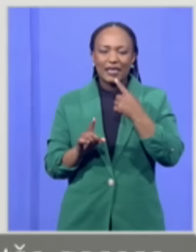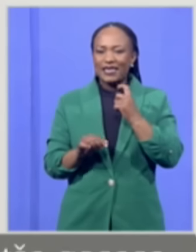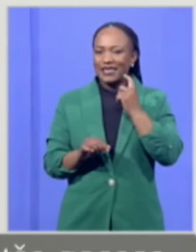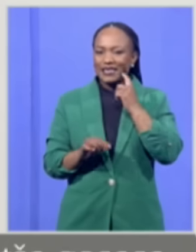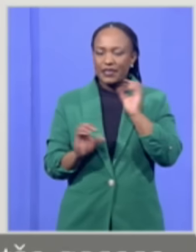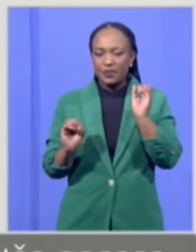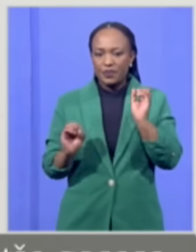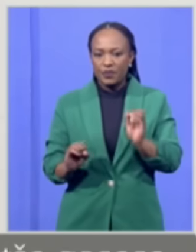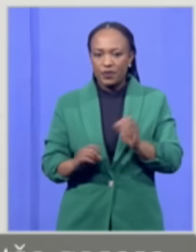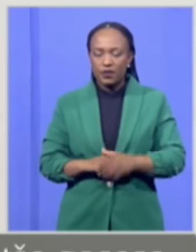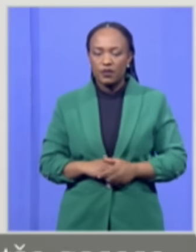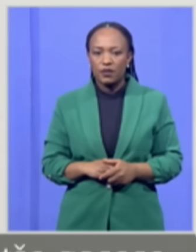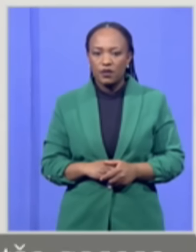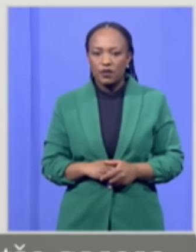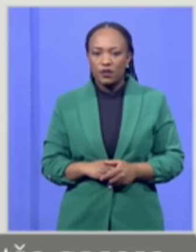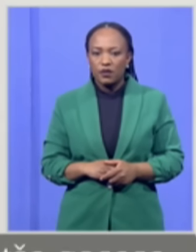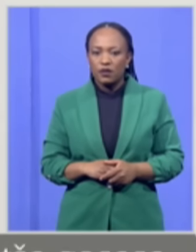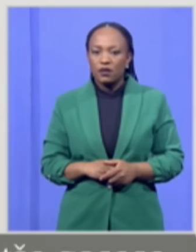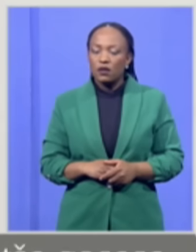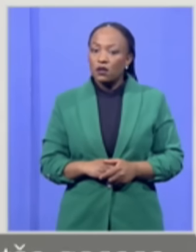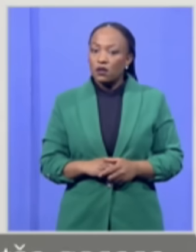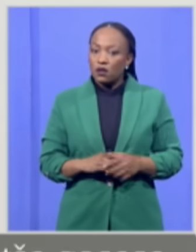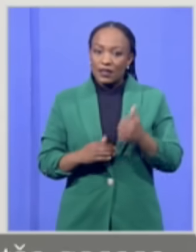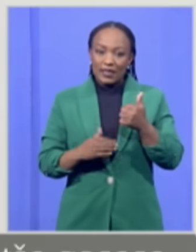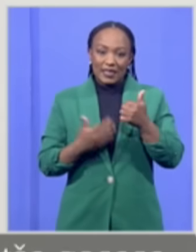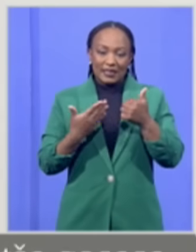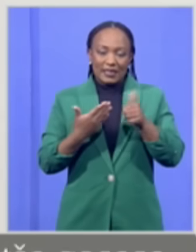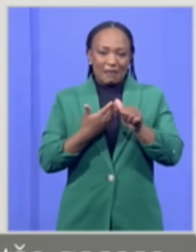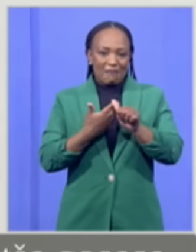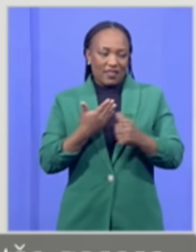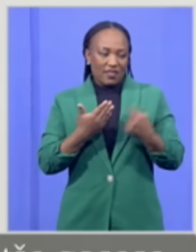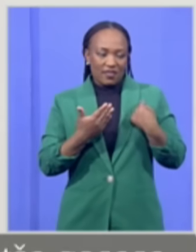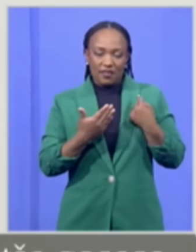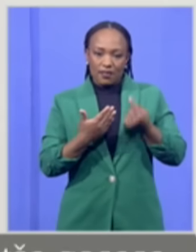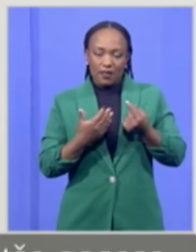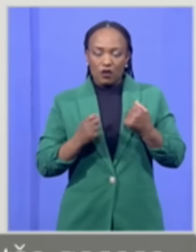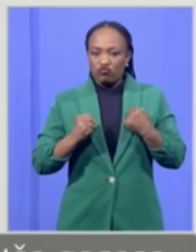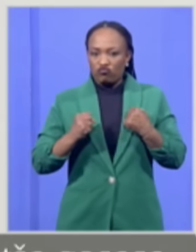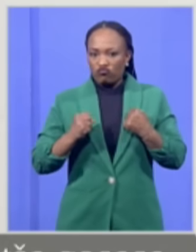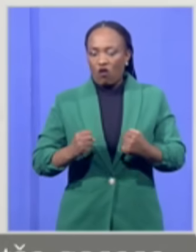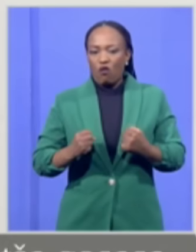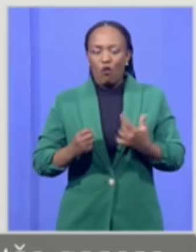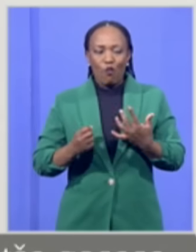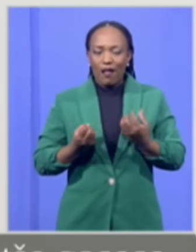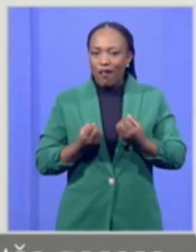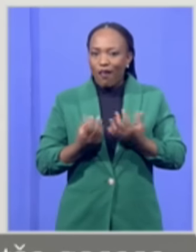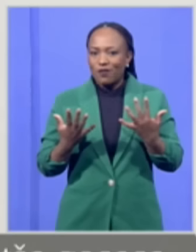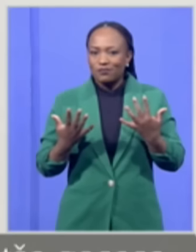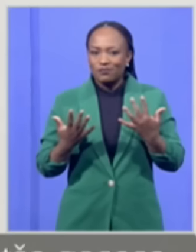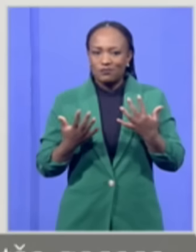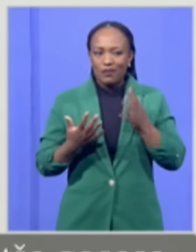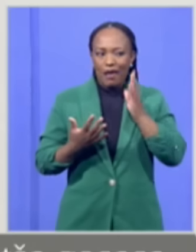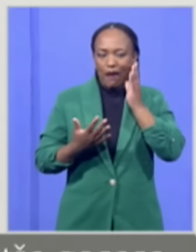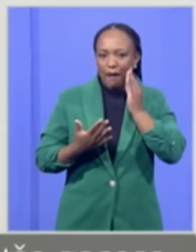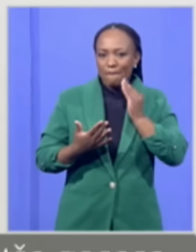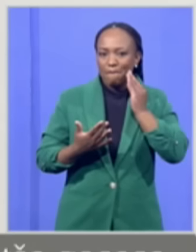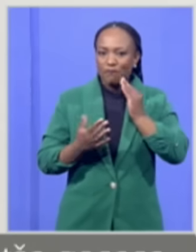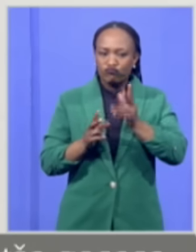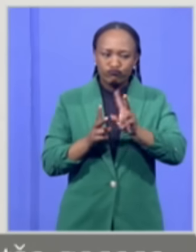been a long, strong 6 months for all of us. We went through so much, a lot of